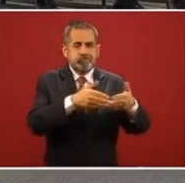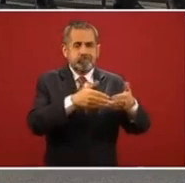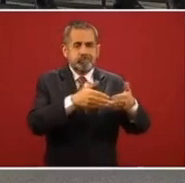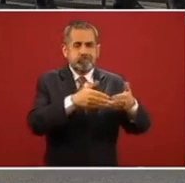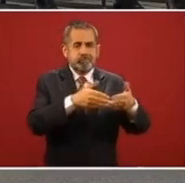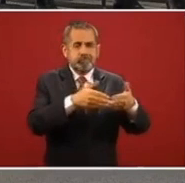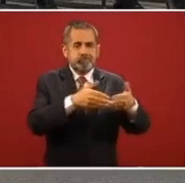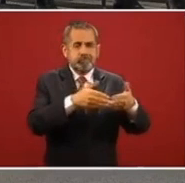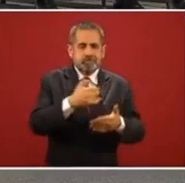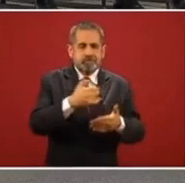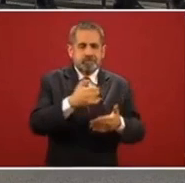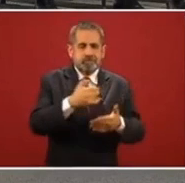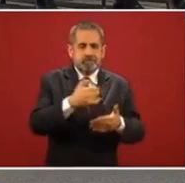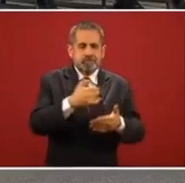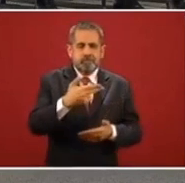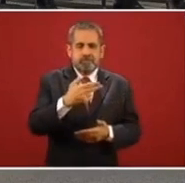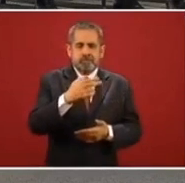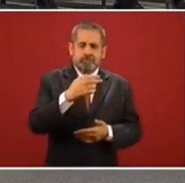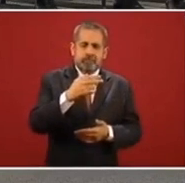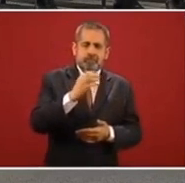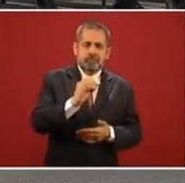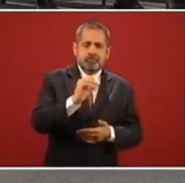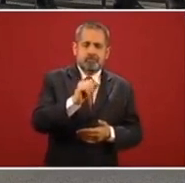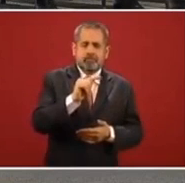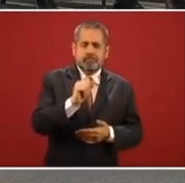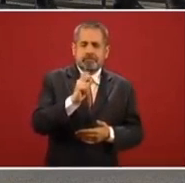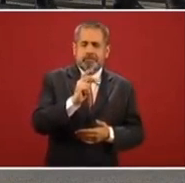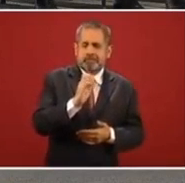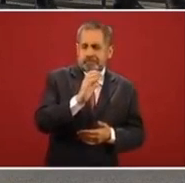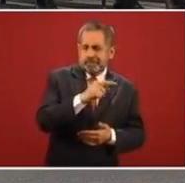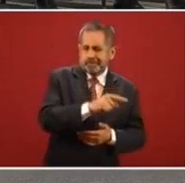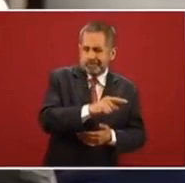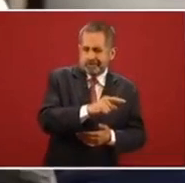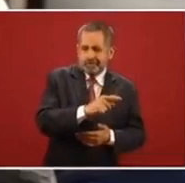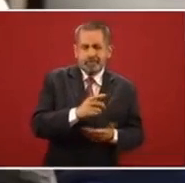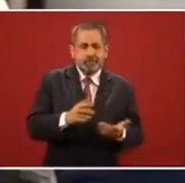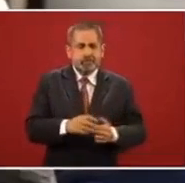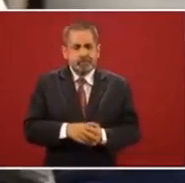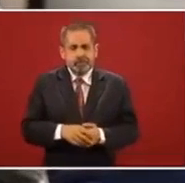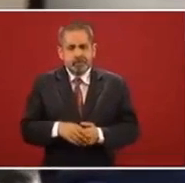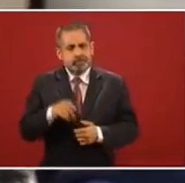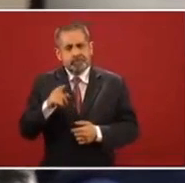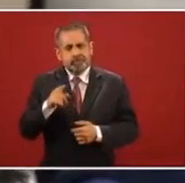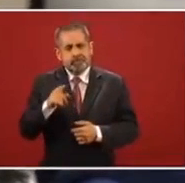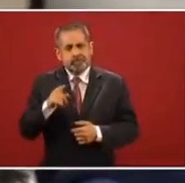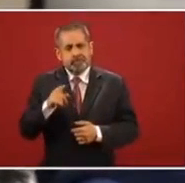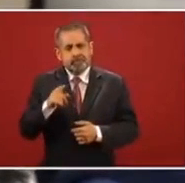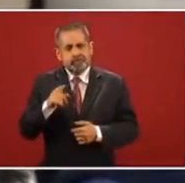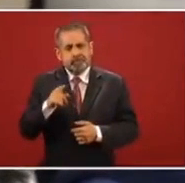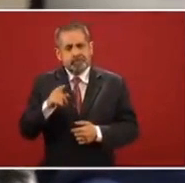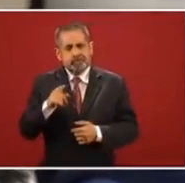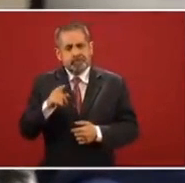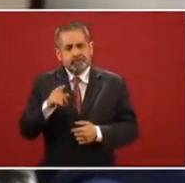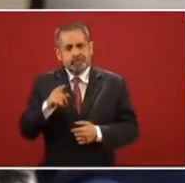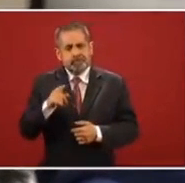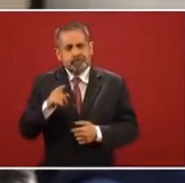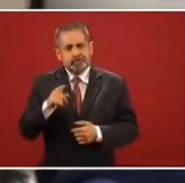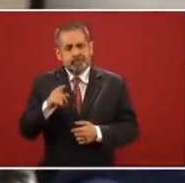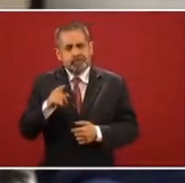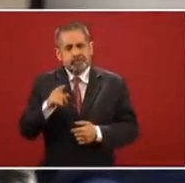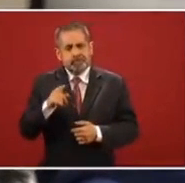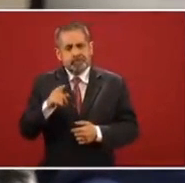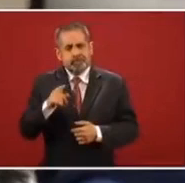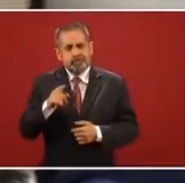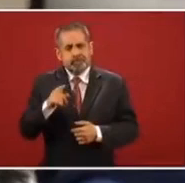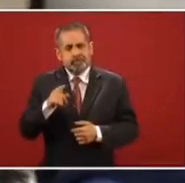of the Huantepec, Y estaba muy lejos también de una cultura marítima. and he was also very far